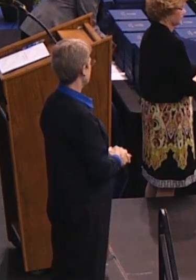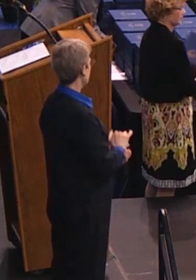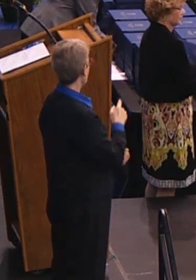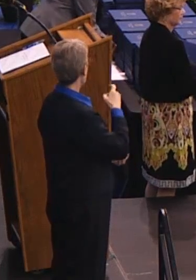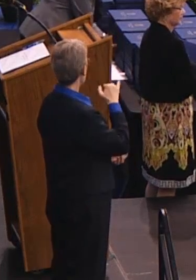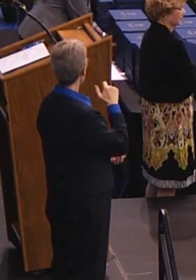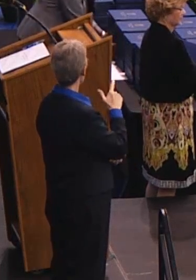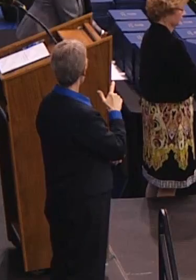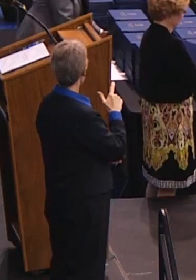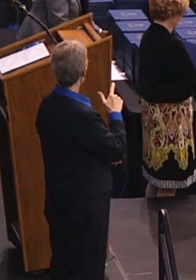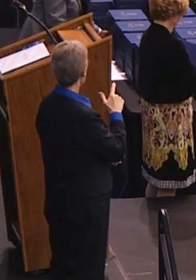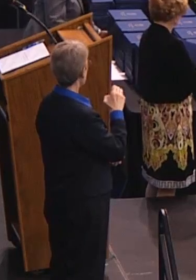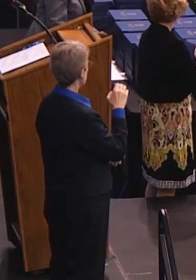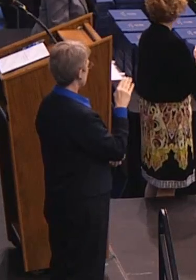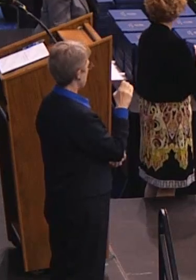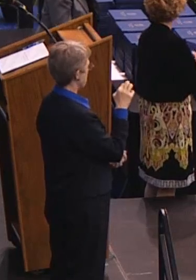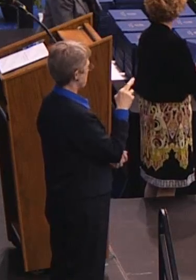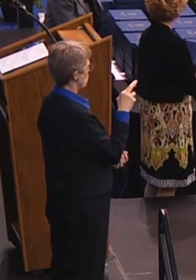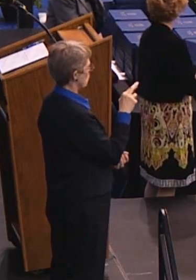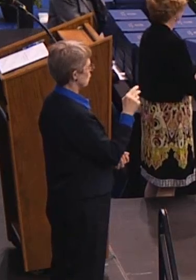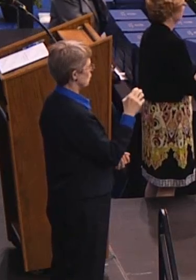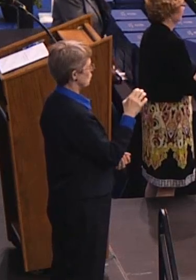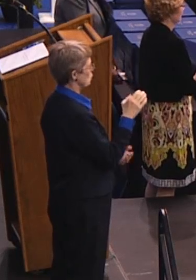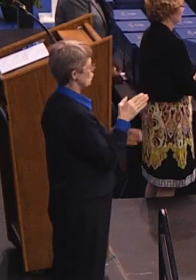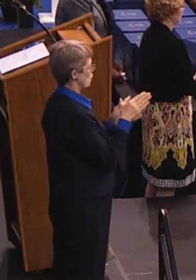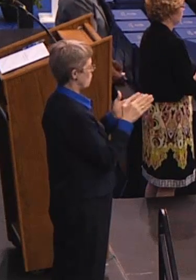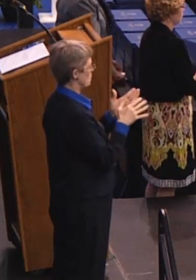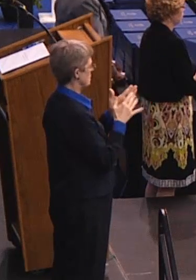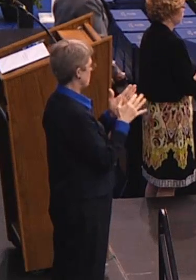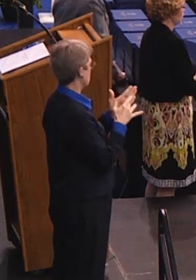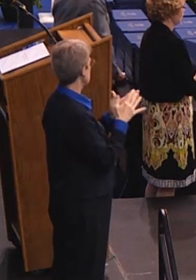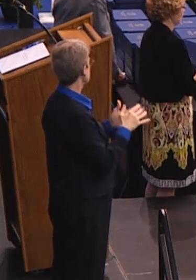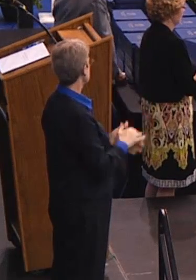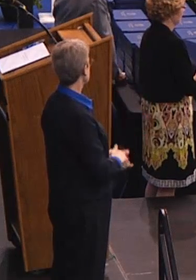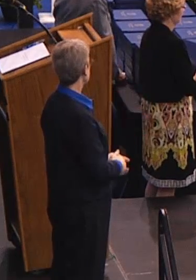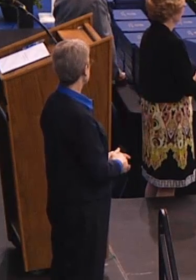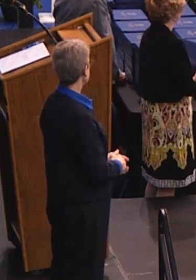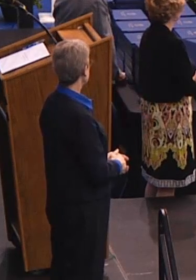April Lynette Hebert, General Studies.